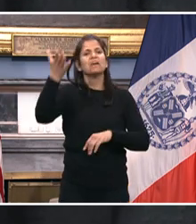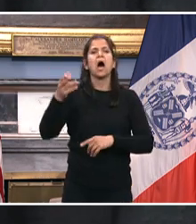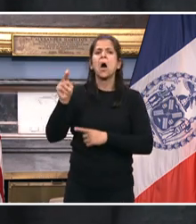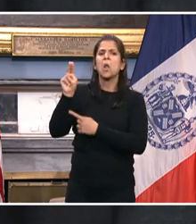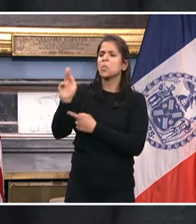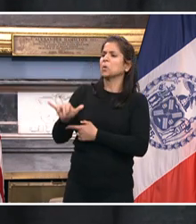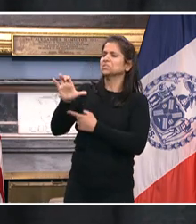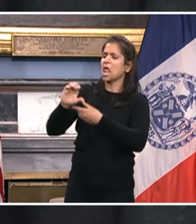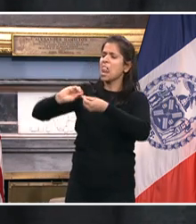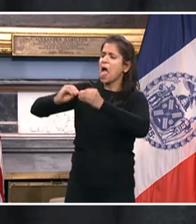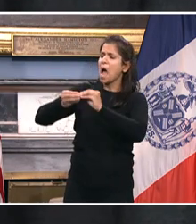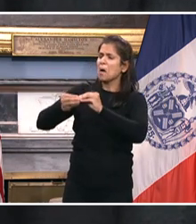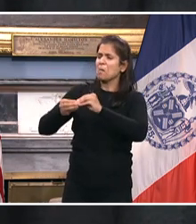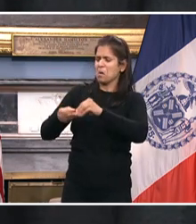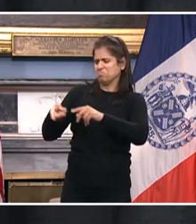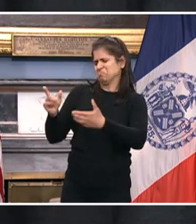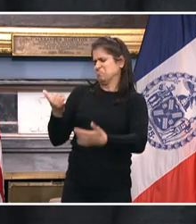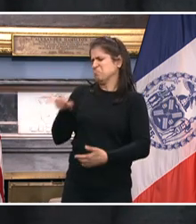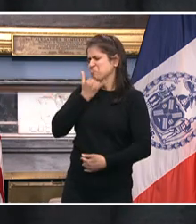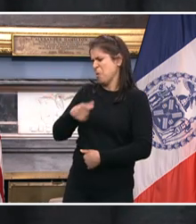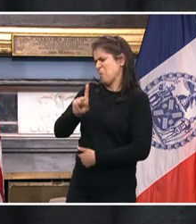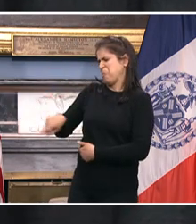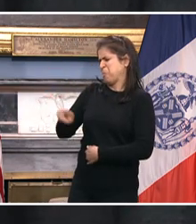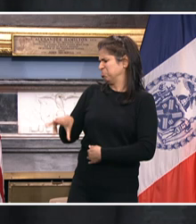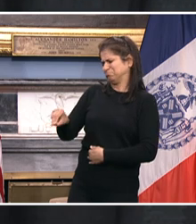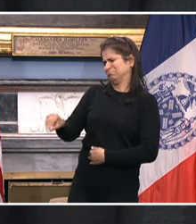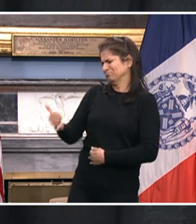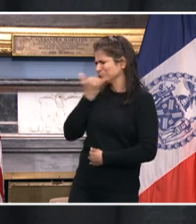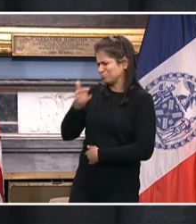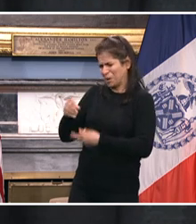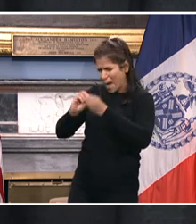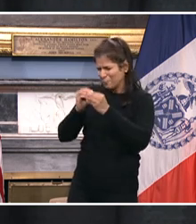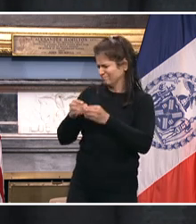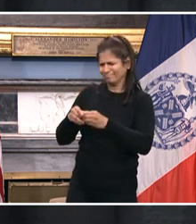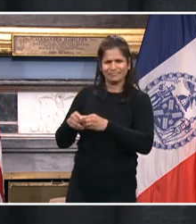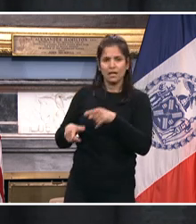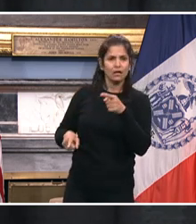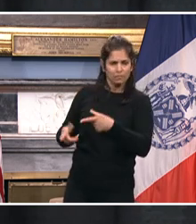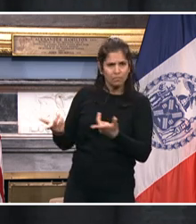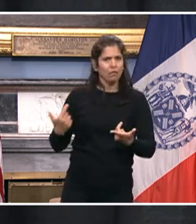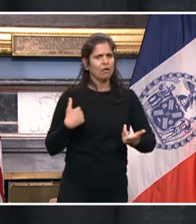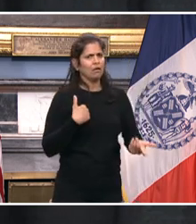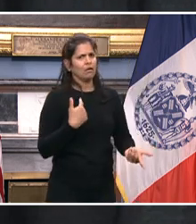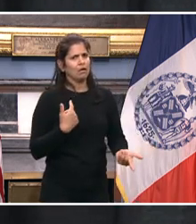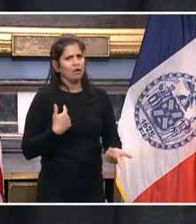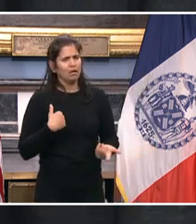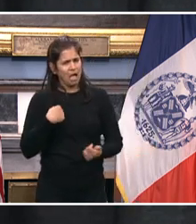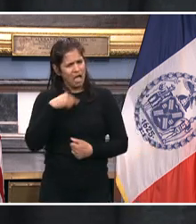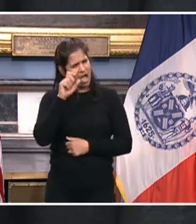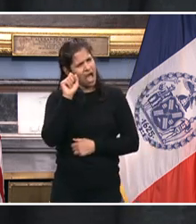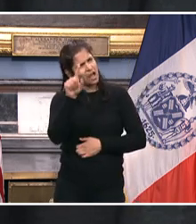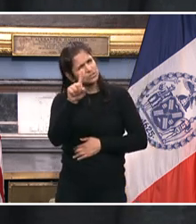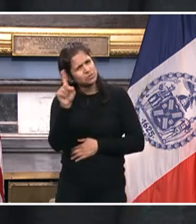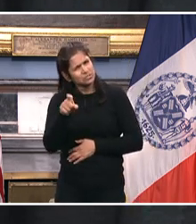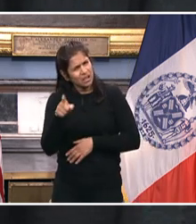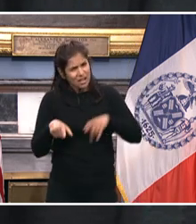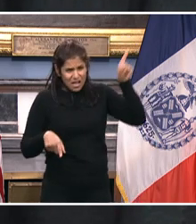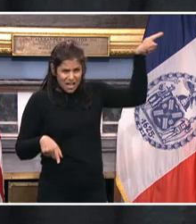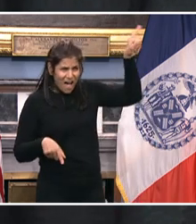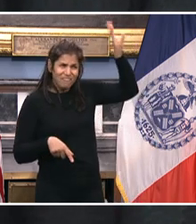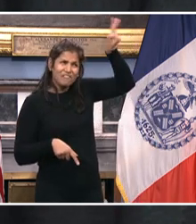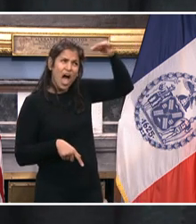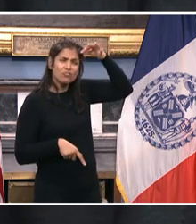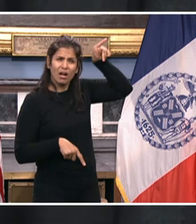House? And can you go into a little detail about what the models were that you were using? Did you guys hire a consultant? How are those